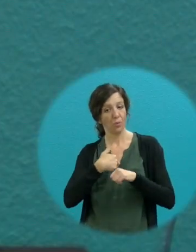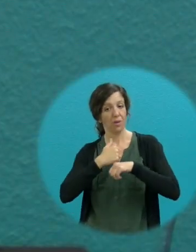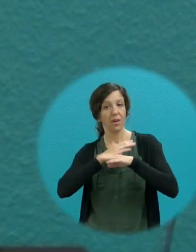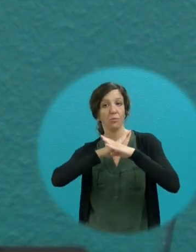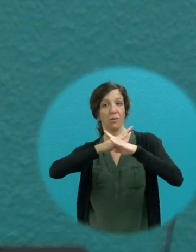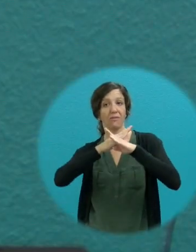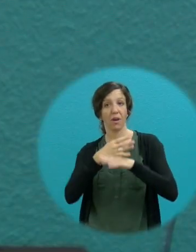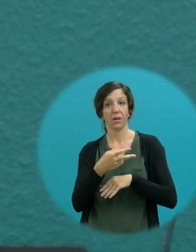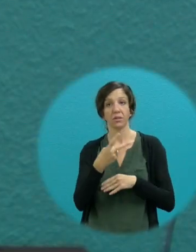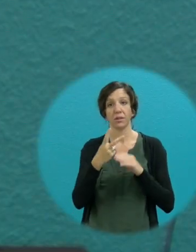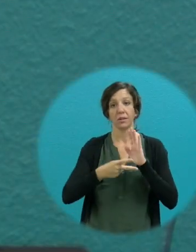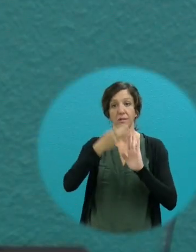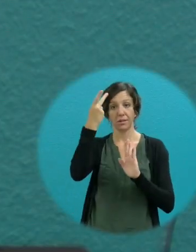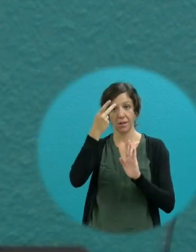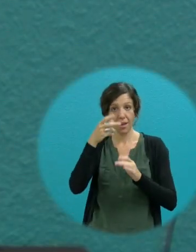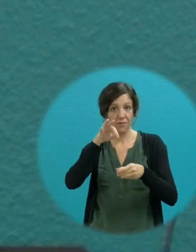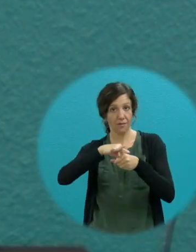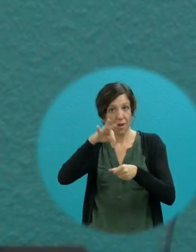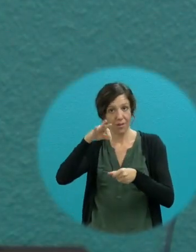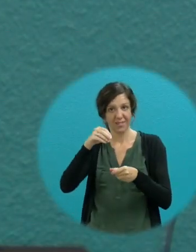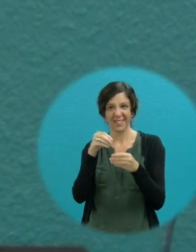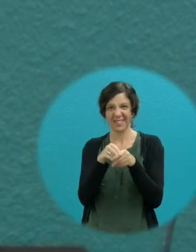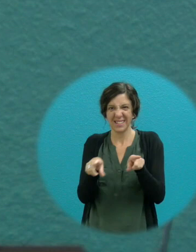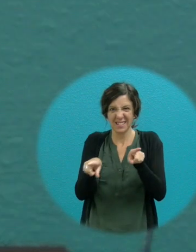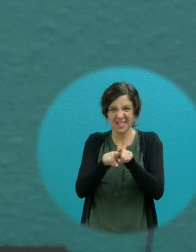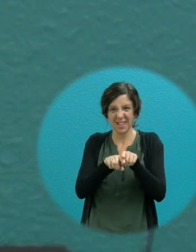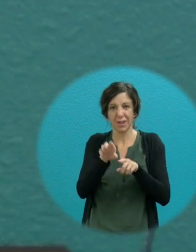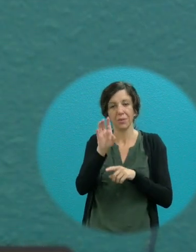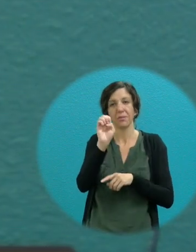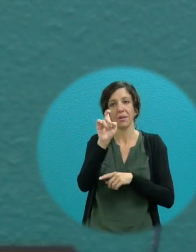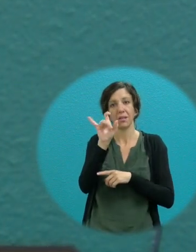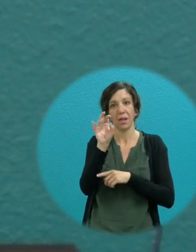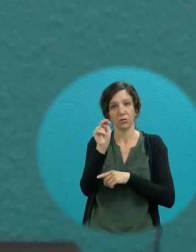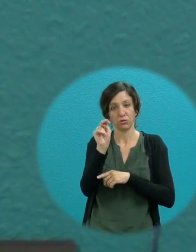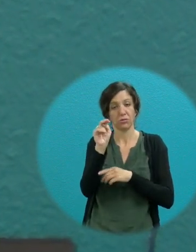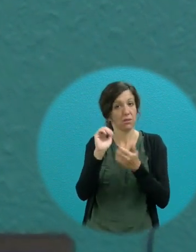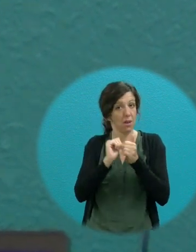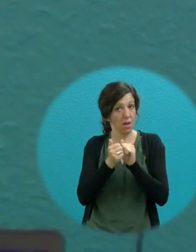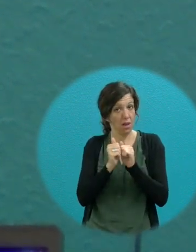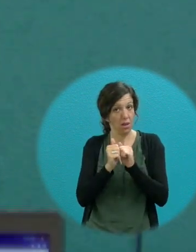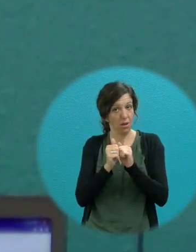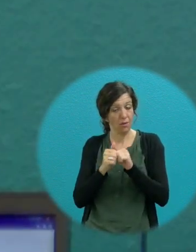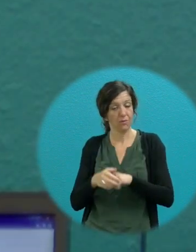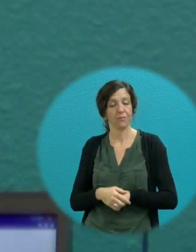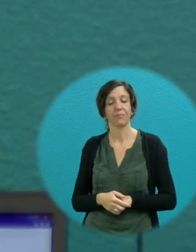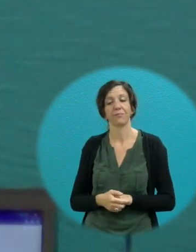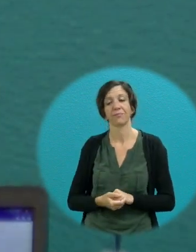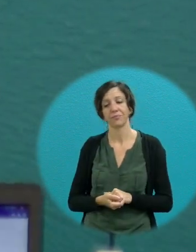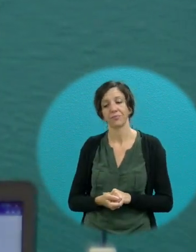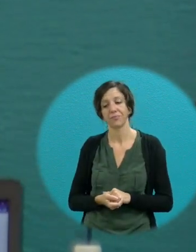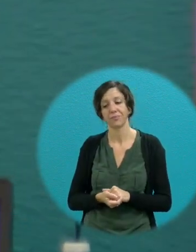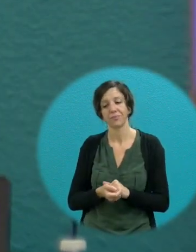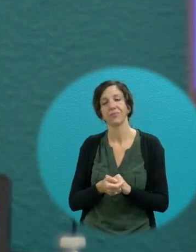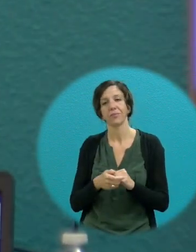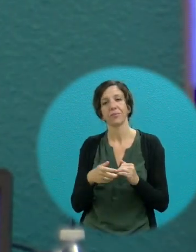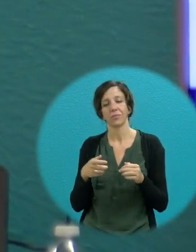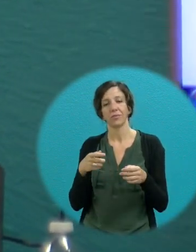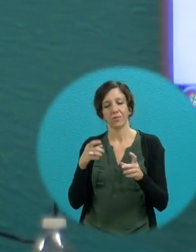So the way that we would prevent two duplicate votings occurring in the same election, and especially a